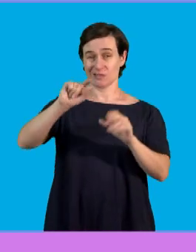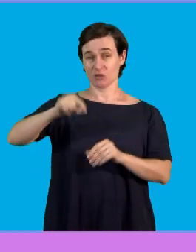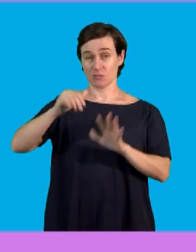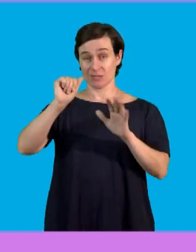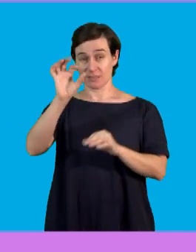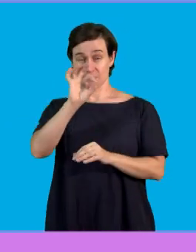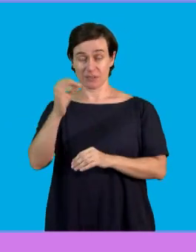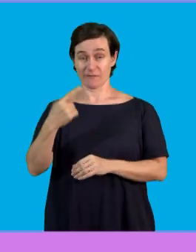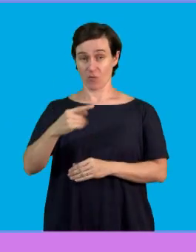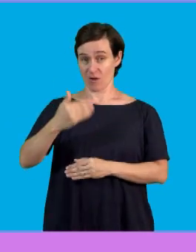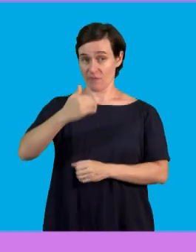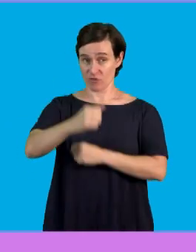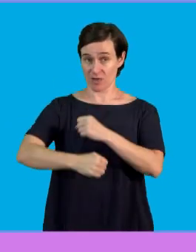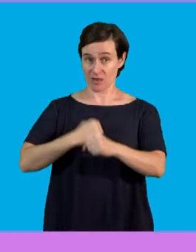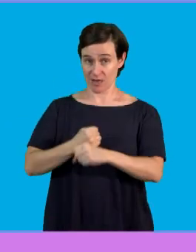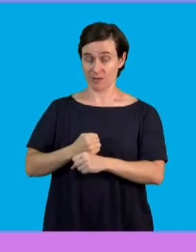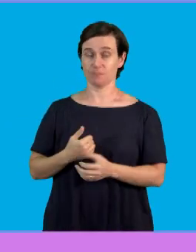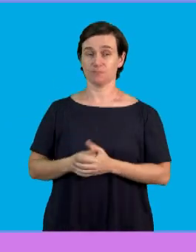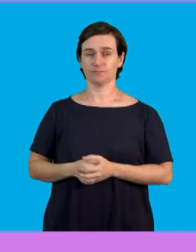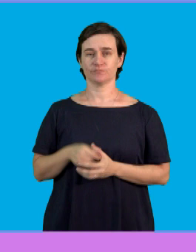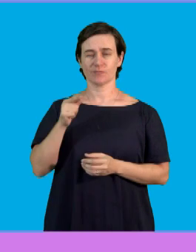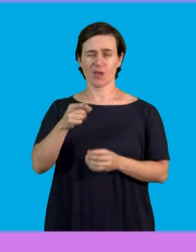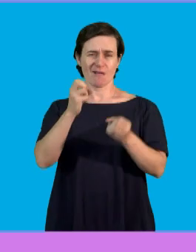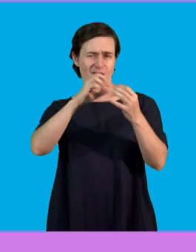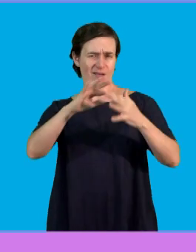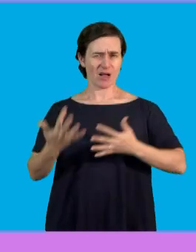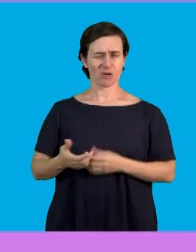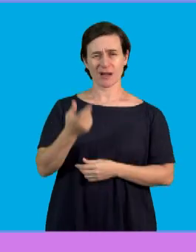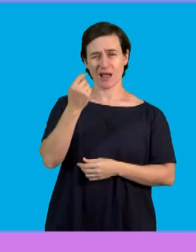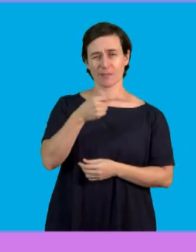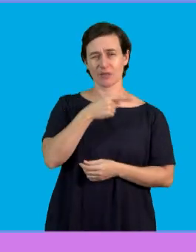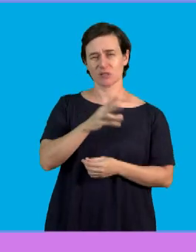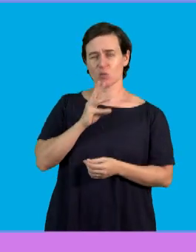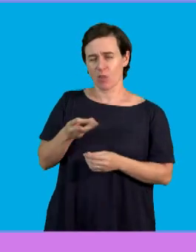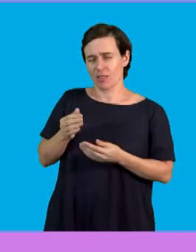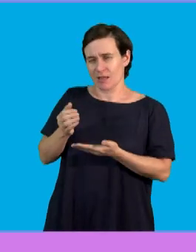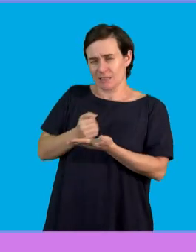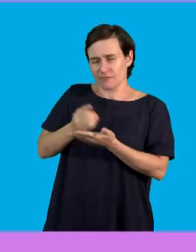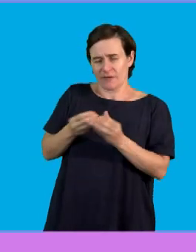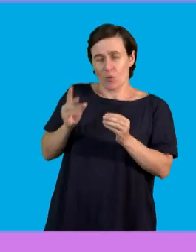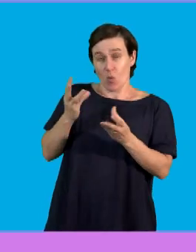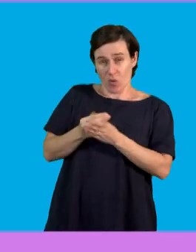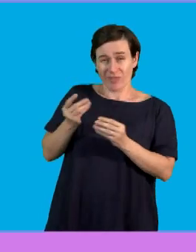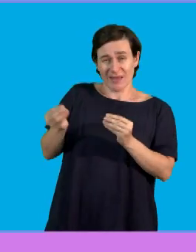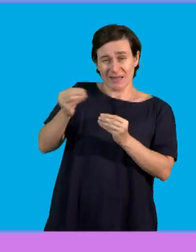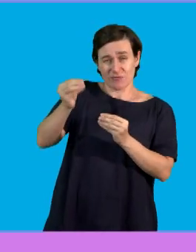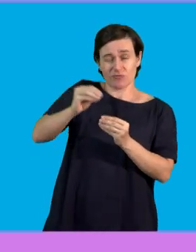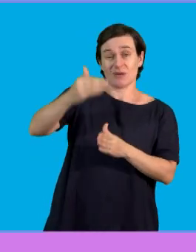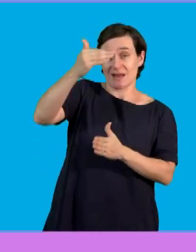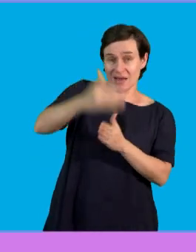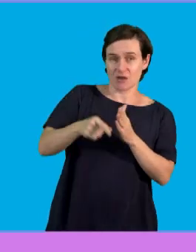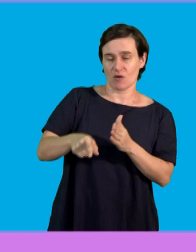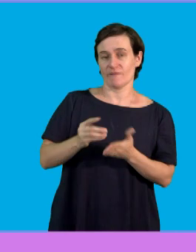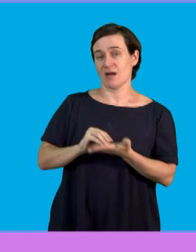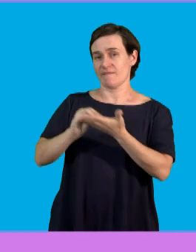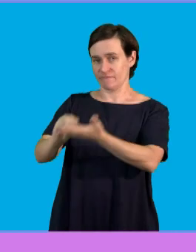6.6% per annum by the bank. Calculate how much he will accumulate at the end of this